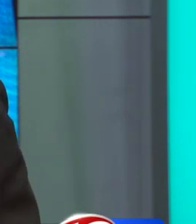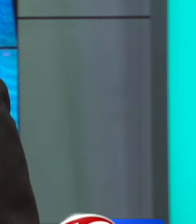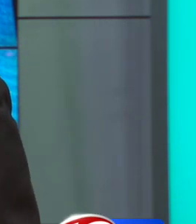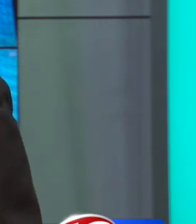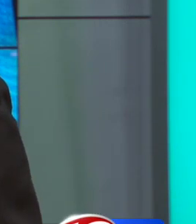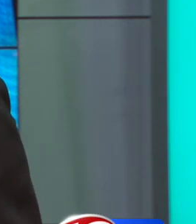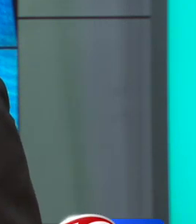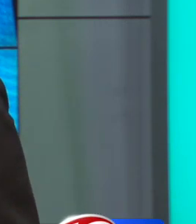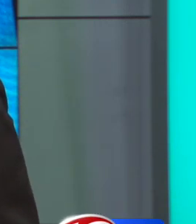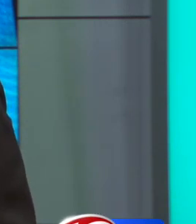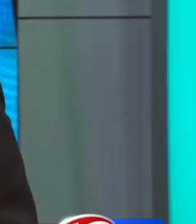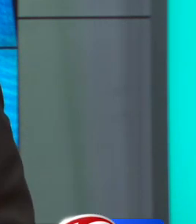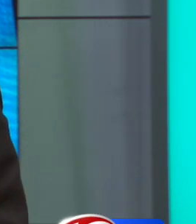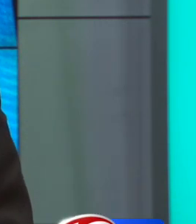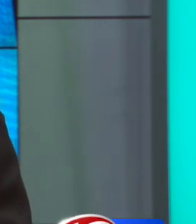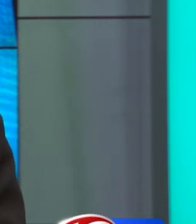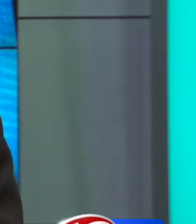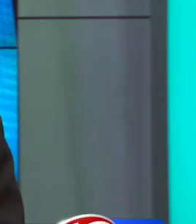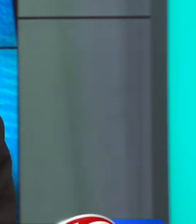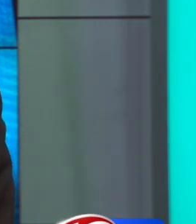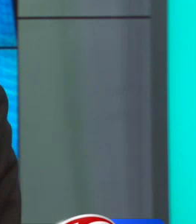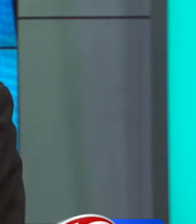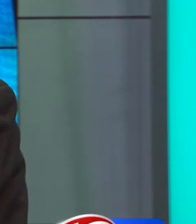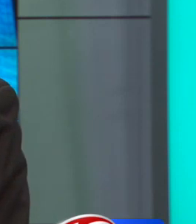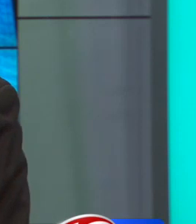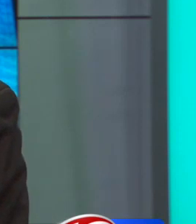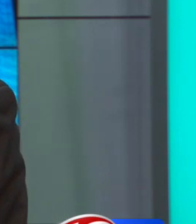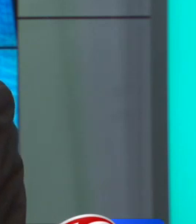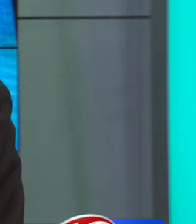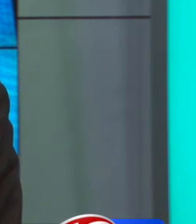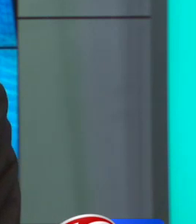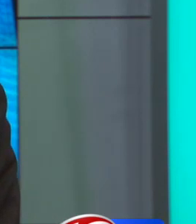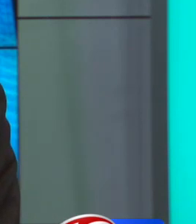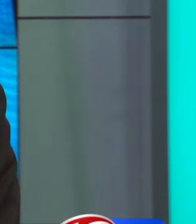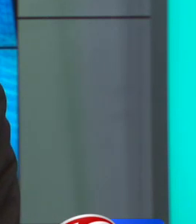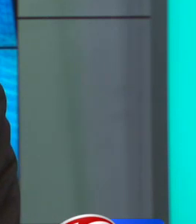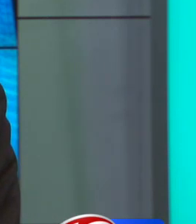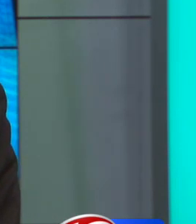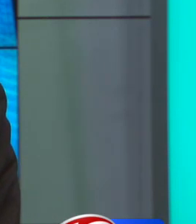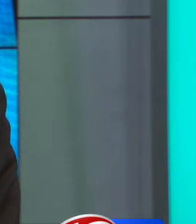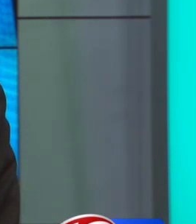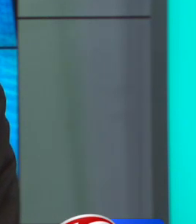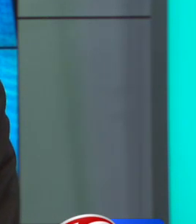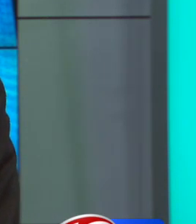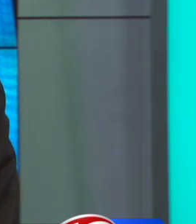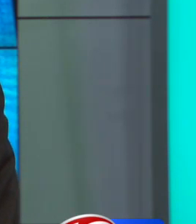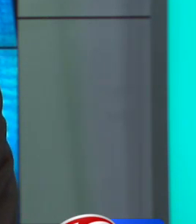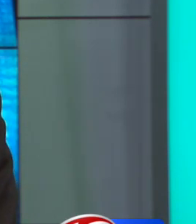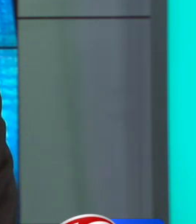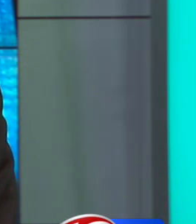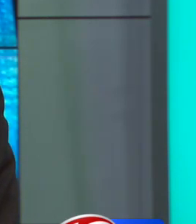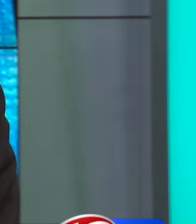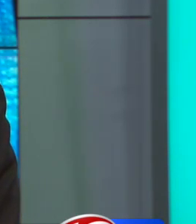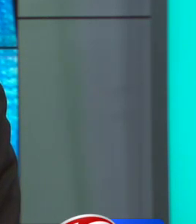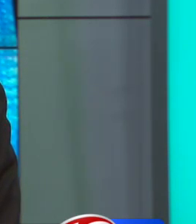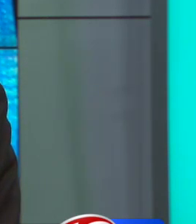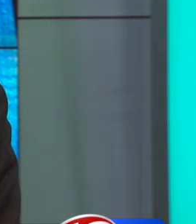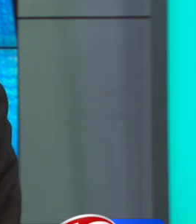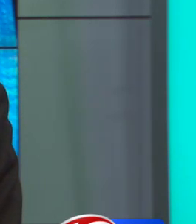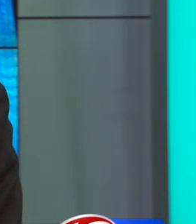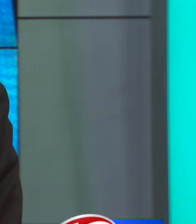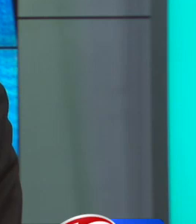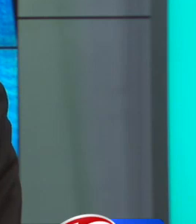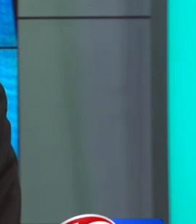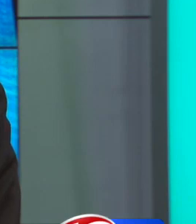WPRI.com. And that last question you heard, what will the summer look like in the state of Rhode Island? The governor does not know, but she is hopeful we'll be able to use our